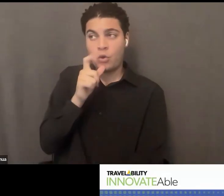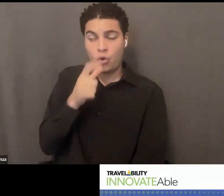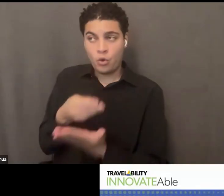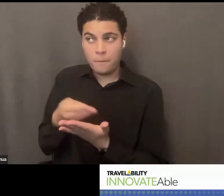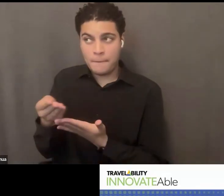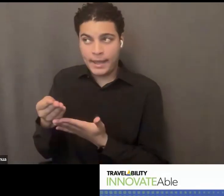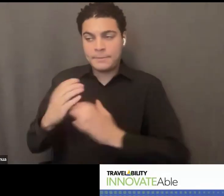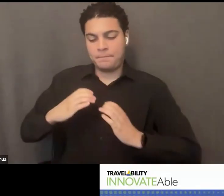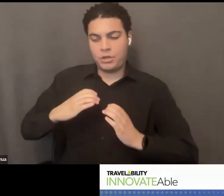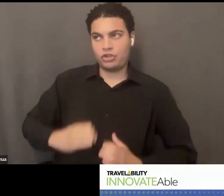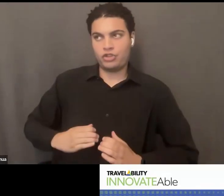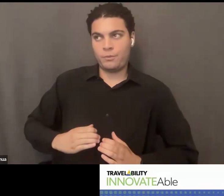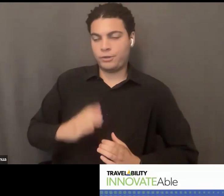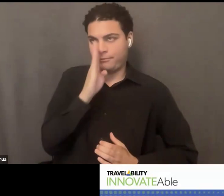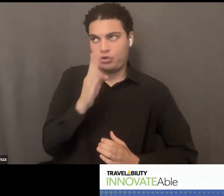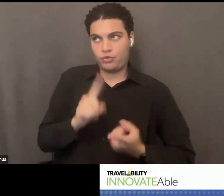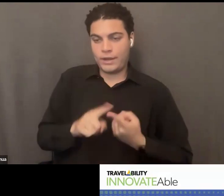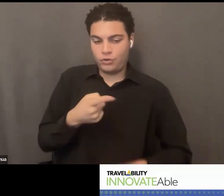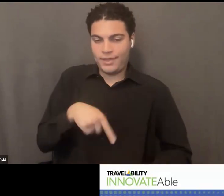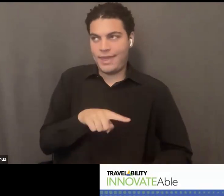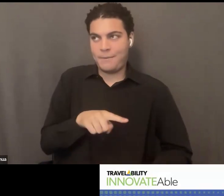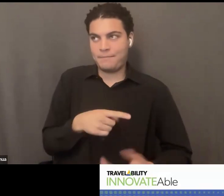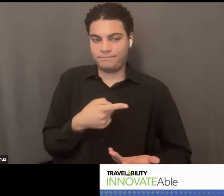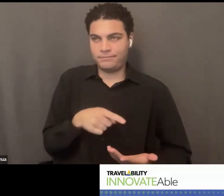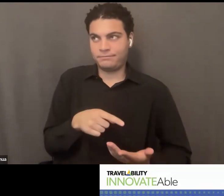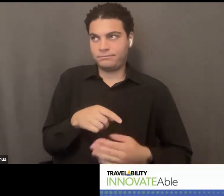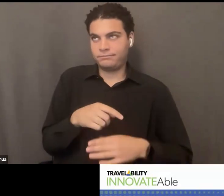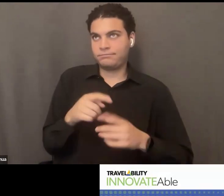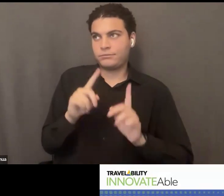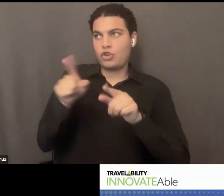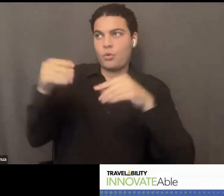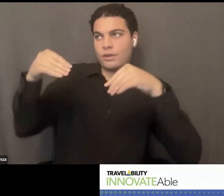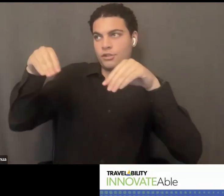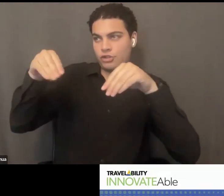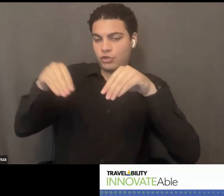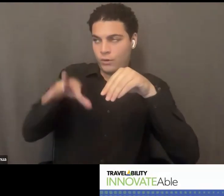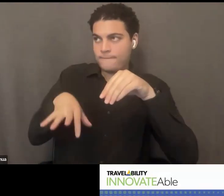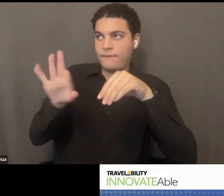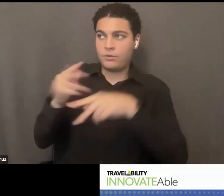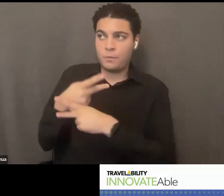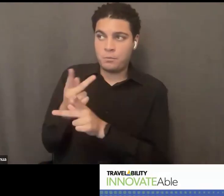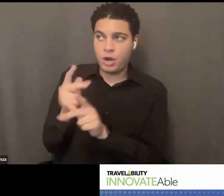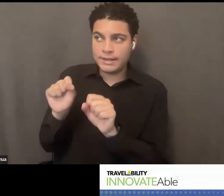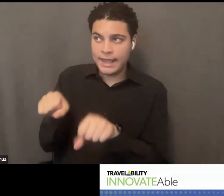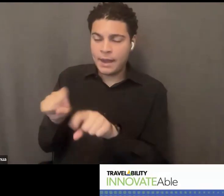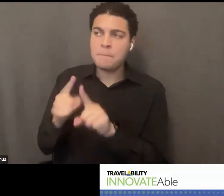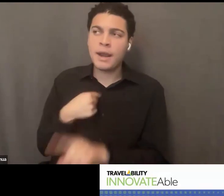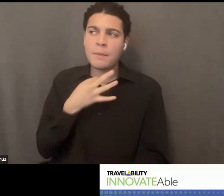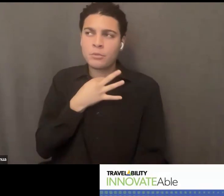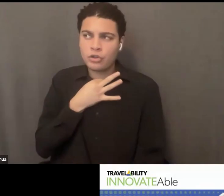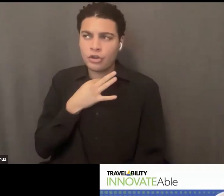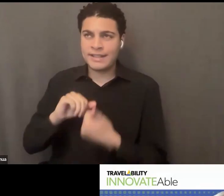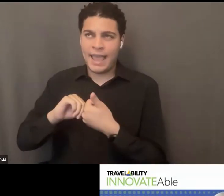model. But can you talk a little bit about how you're doing that as a direct to consumer,